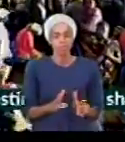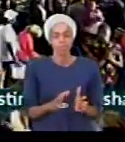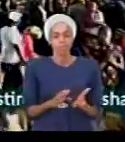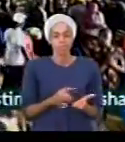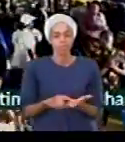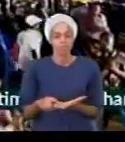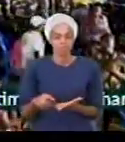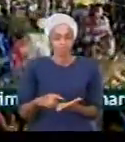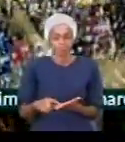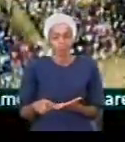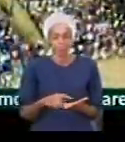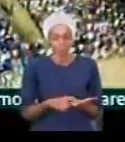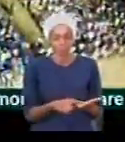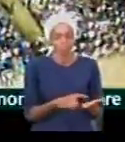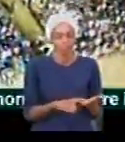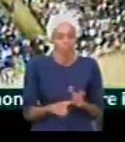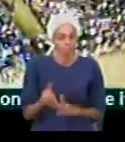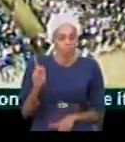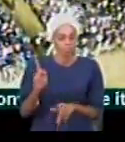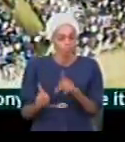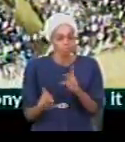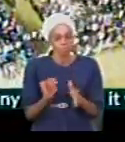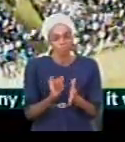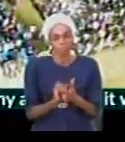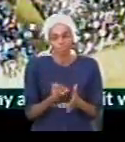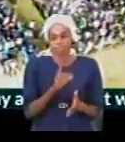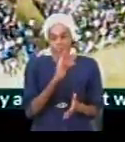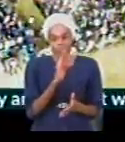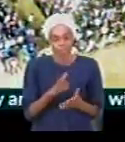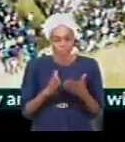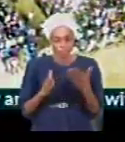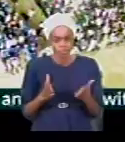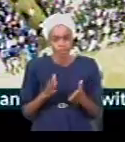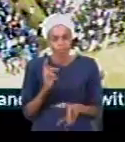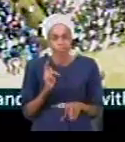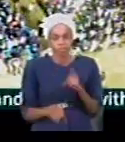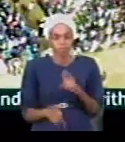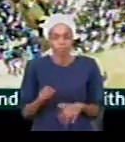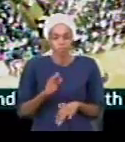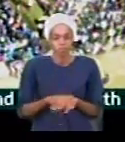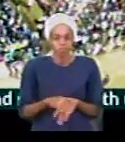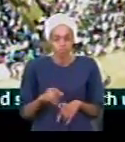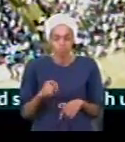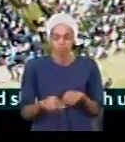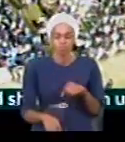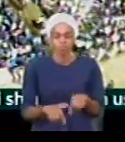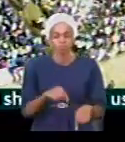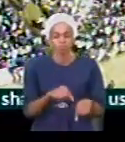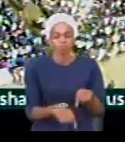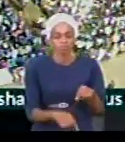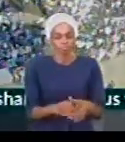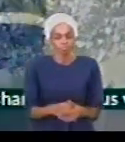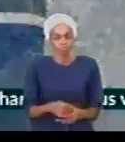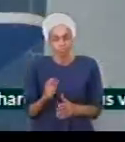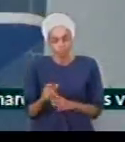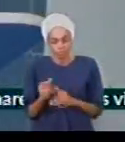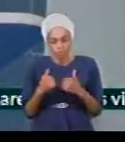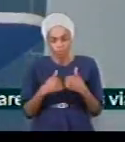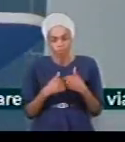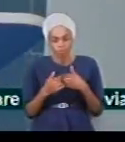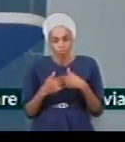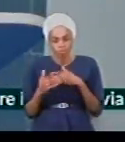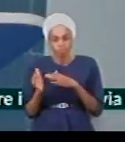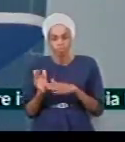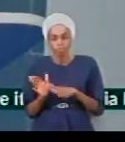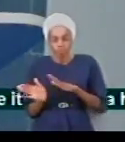push that wheelchair right now. You are using any crutches, raise it up and let everybody see that God